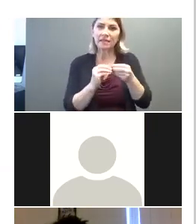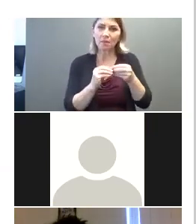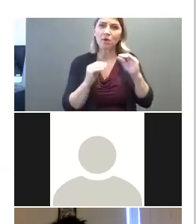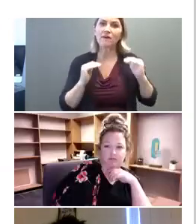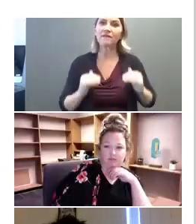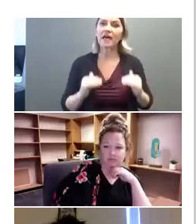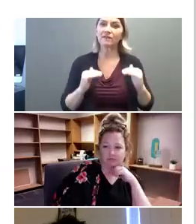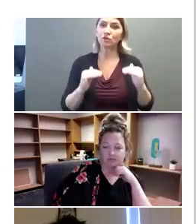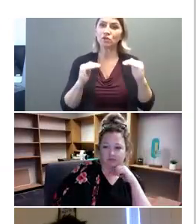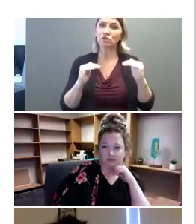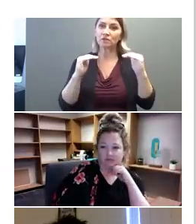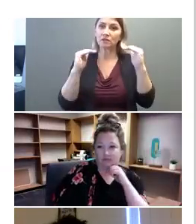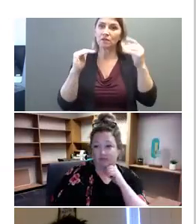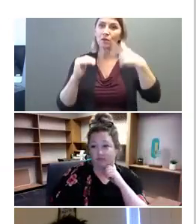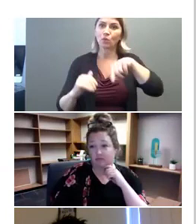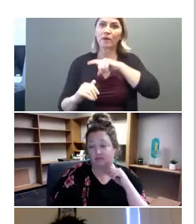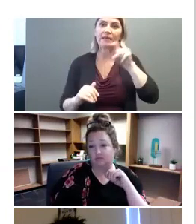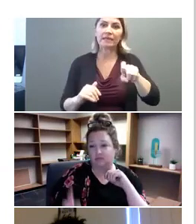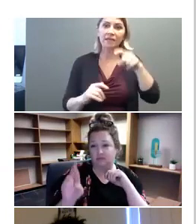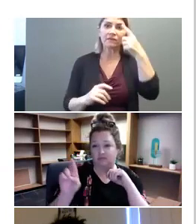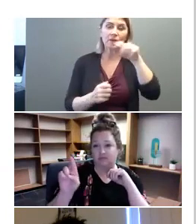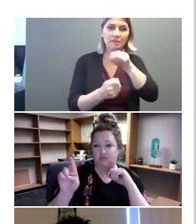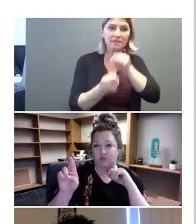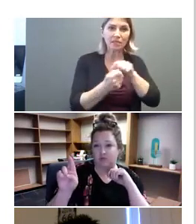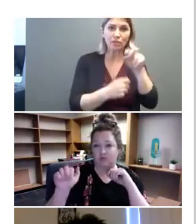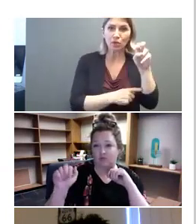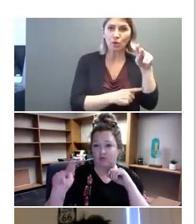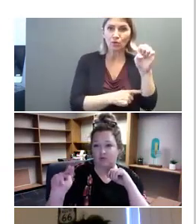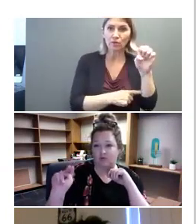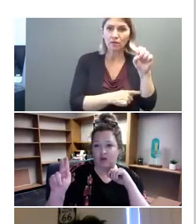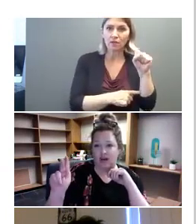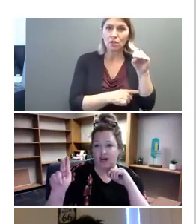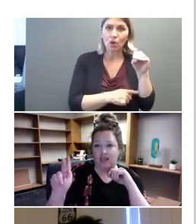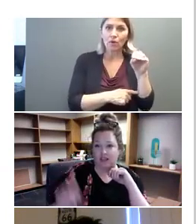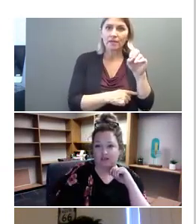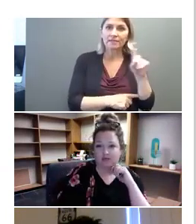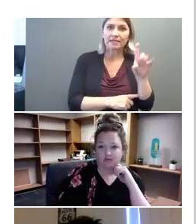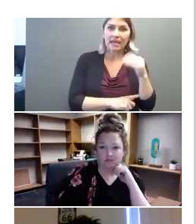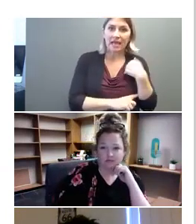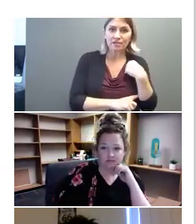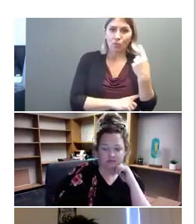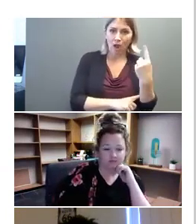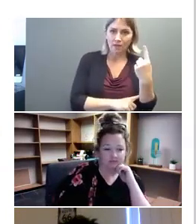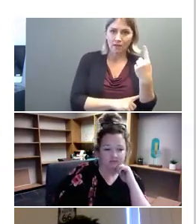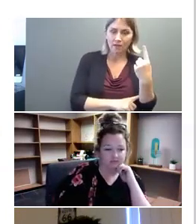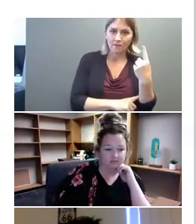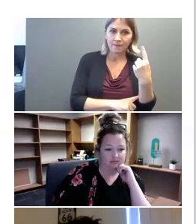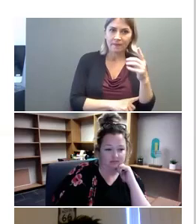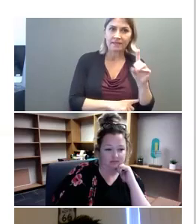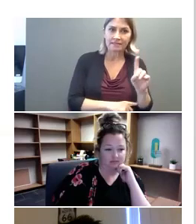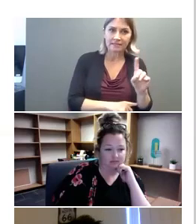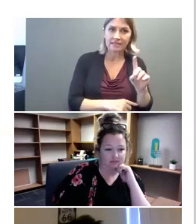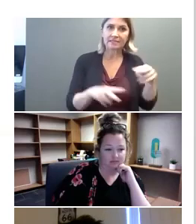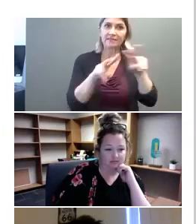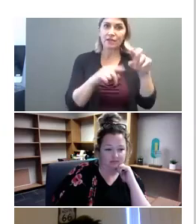levels beneath a particular node, right? So D has one level beneath this, so D gets a value of